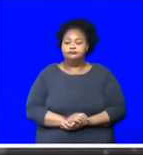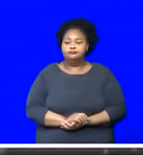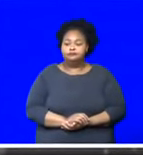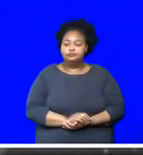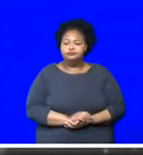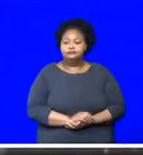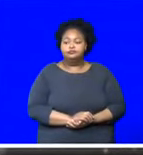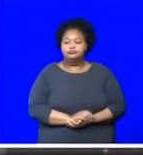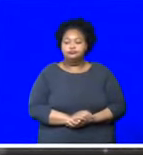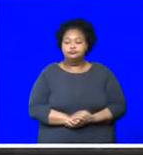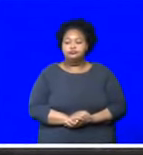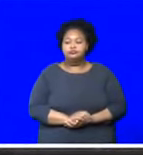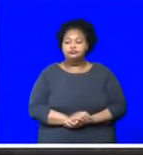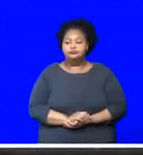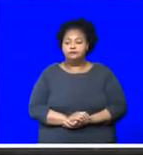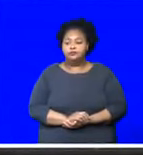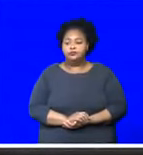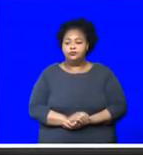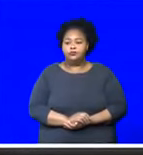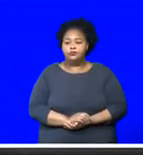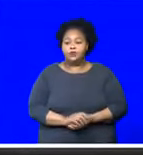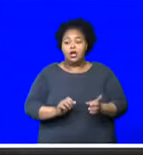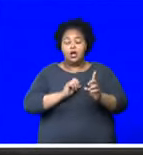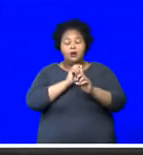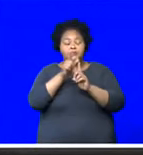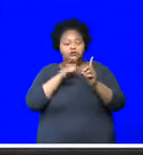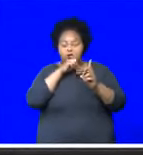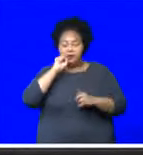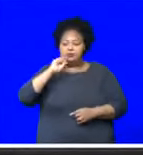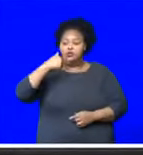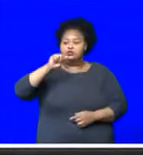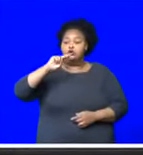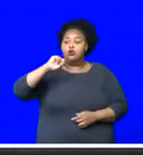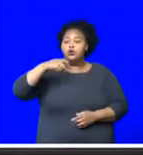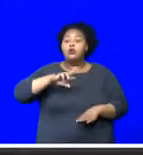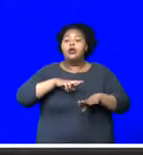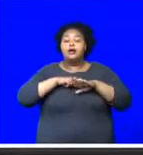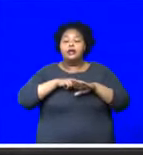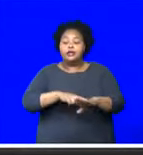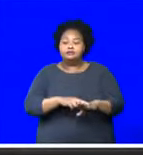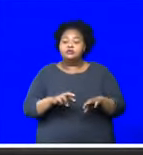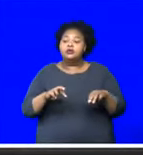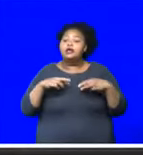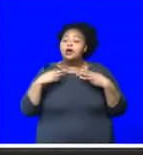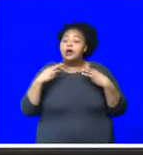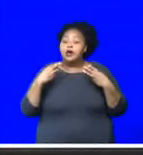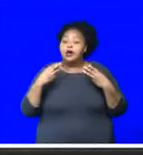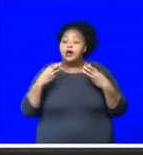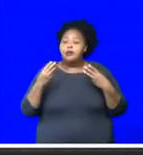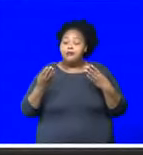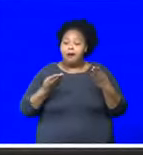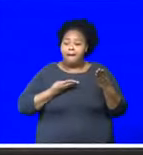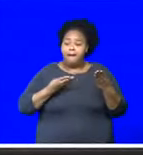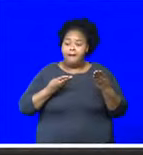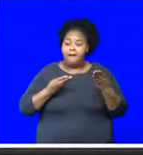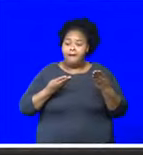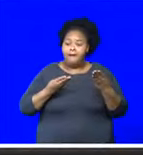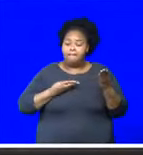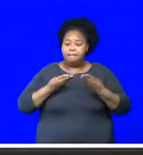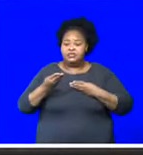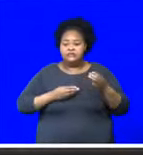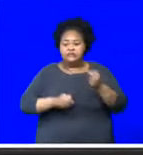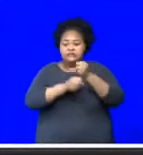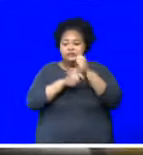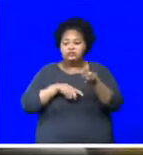demonstration of scientific thinking. Sam Shongwe, lomelele labasekele lo msebenzi, uthi bataqhubeka nekwesekela imicimbi